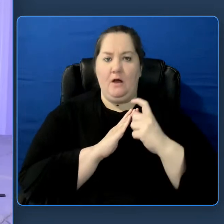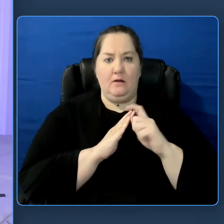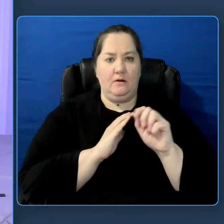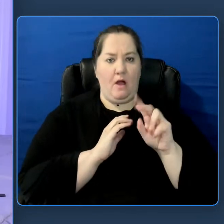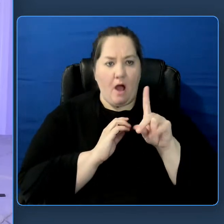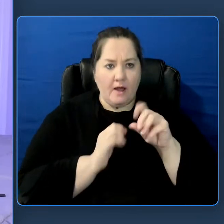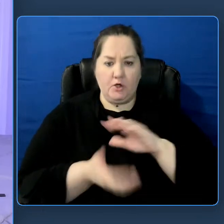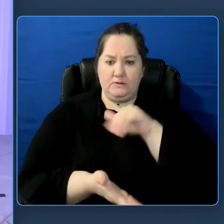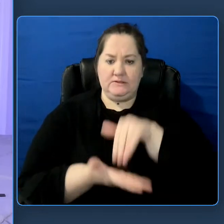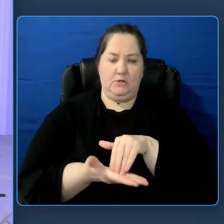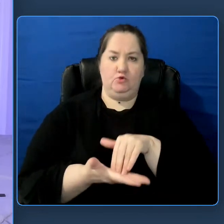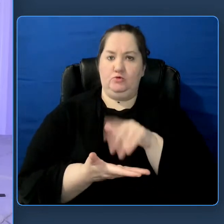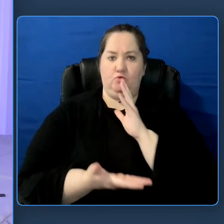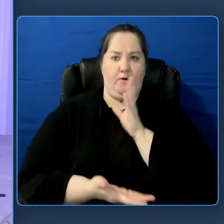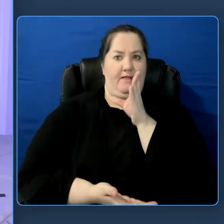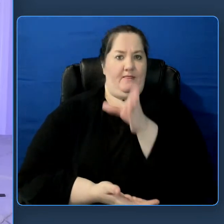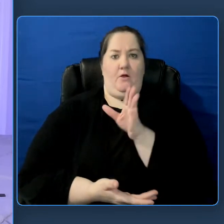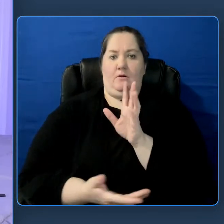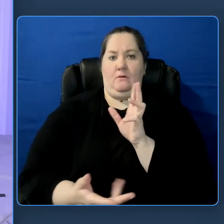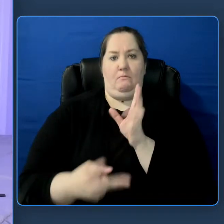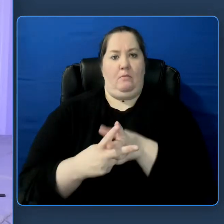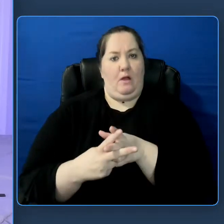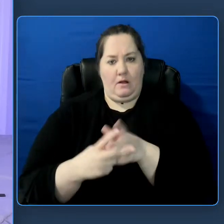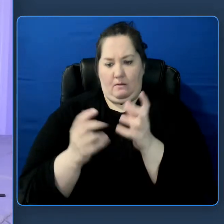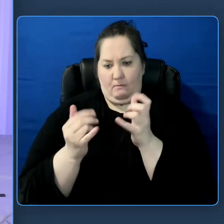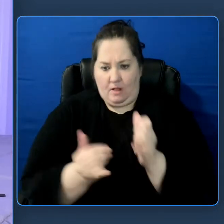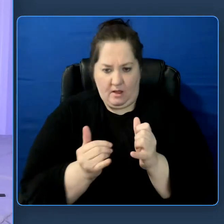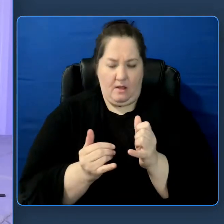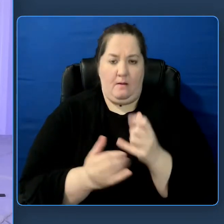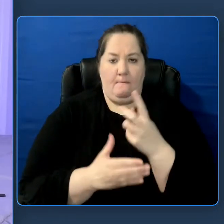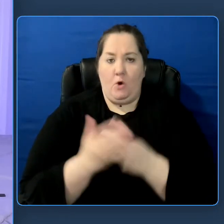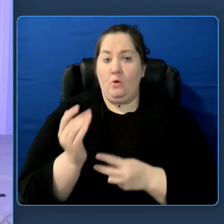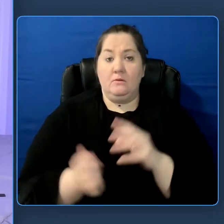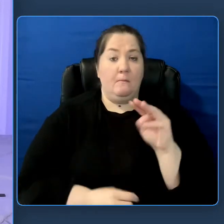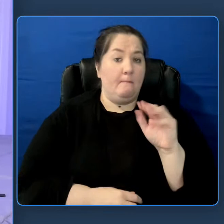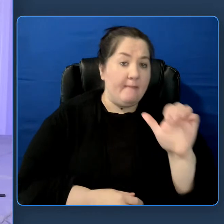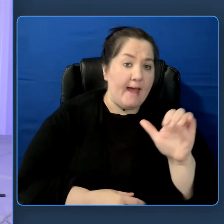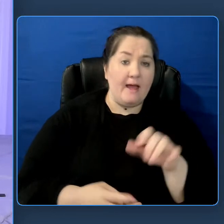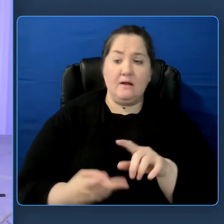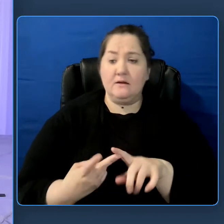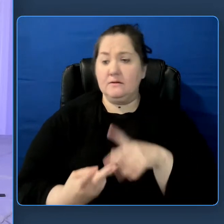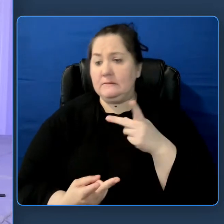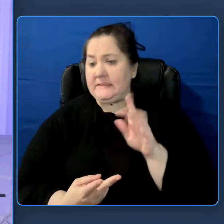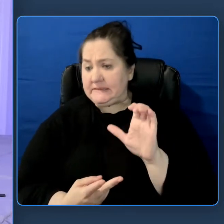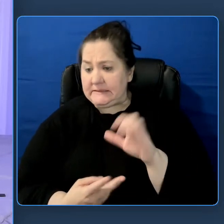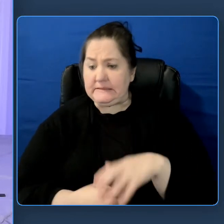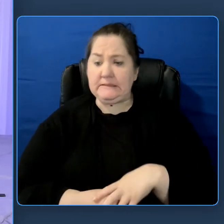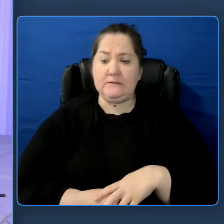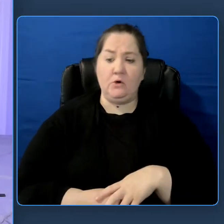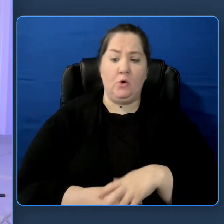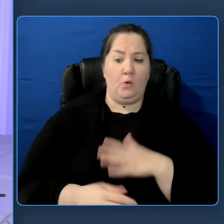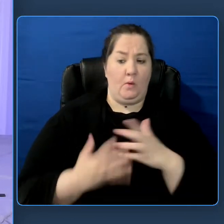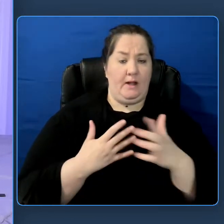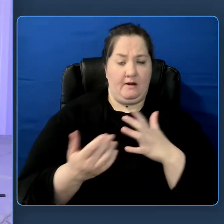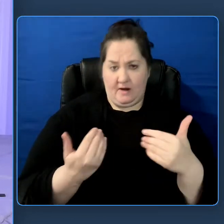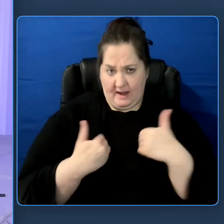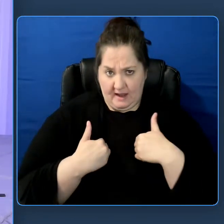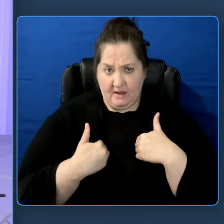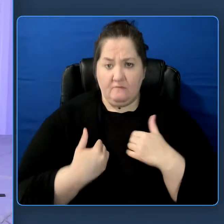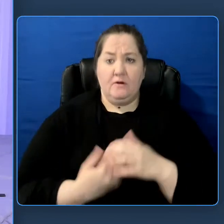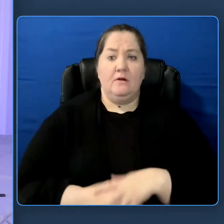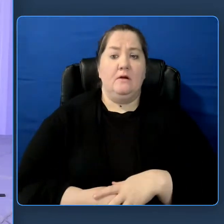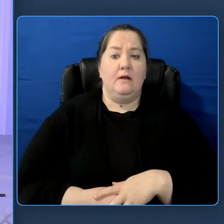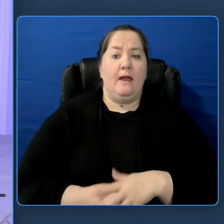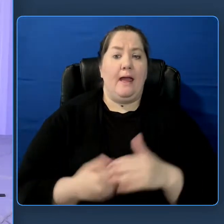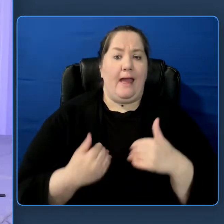audio centralization to just plug and play into, a Mac computer or PC or what have you,